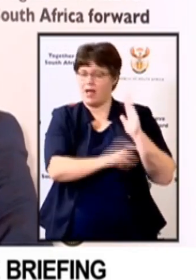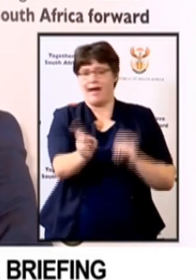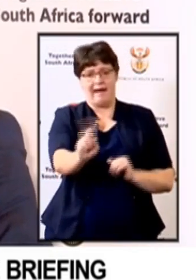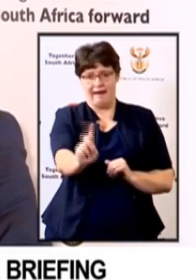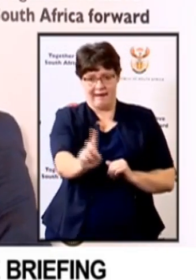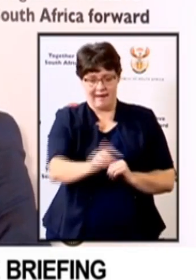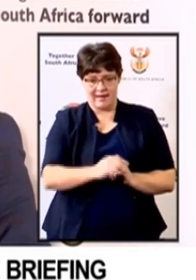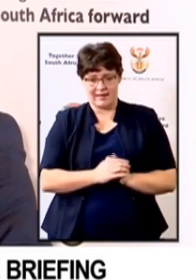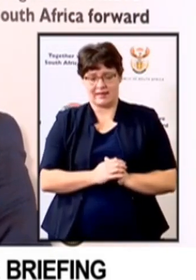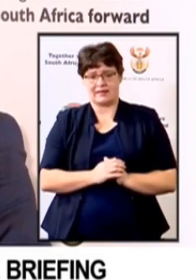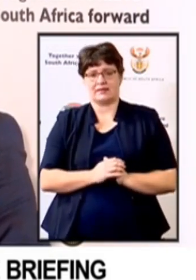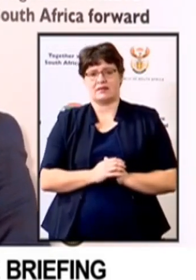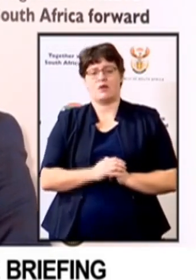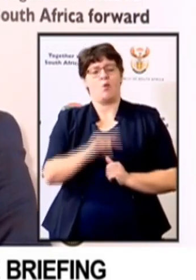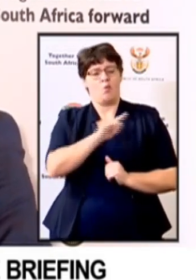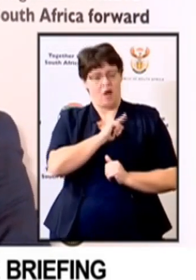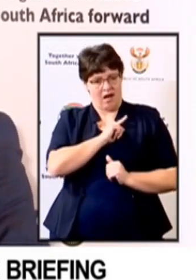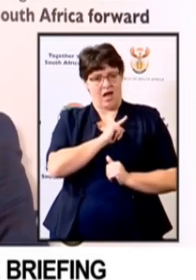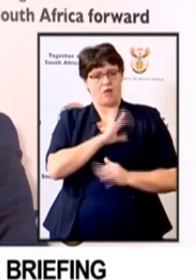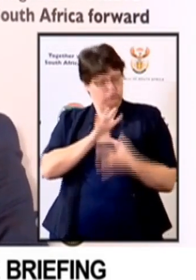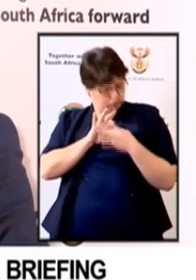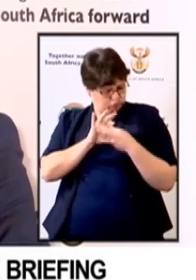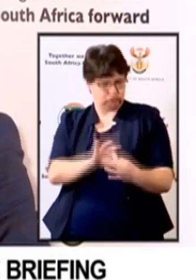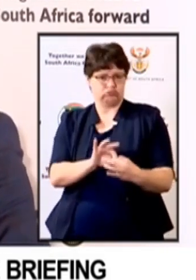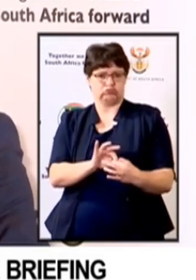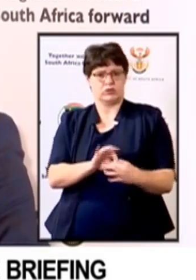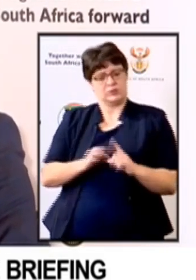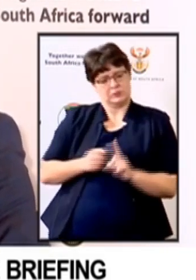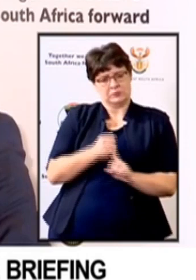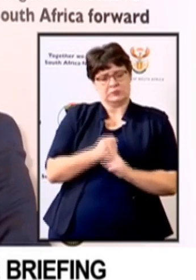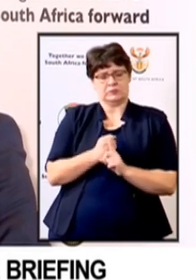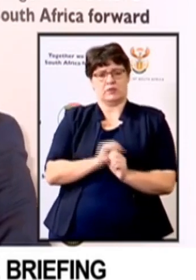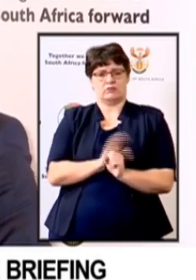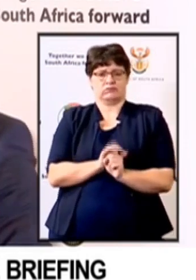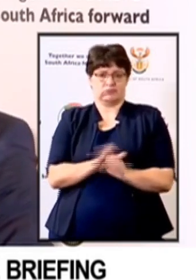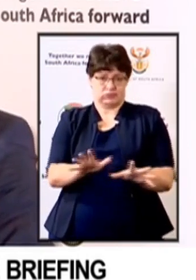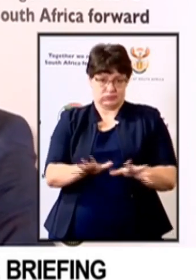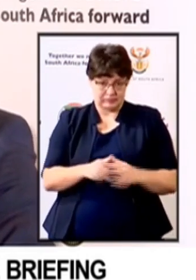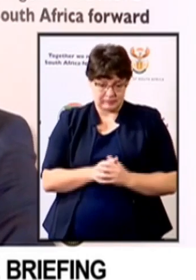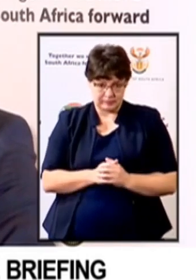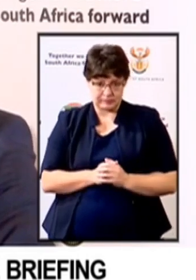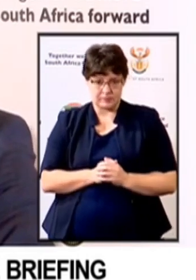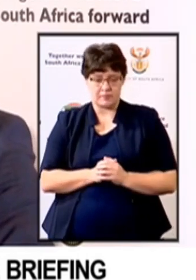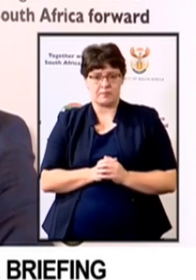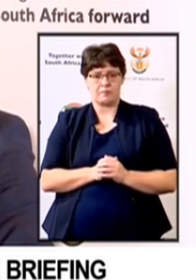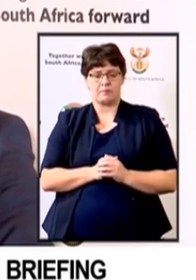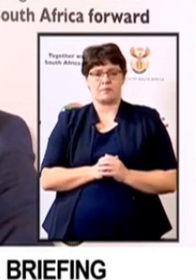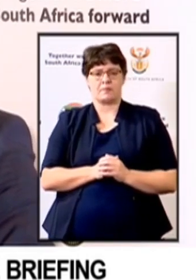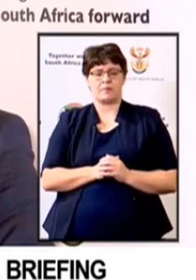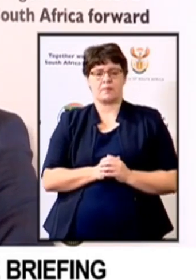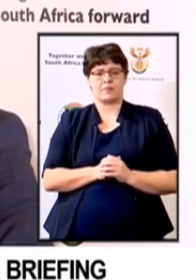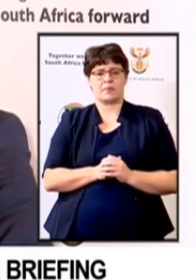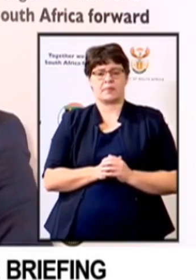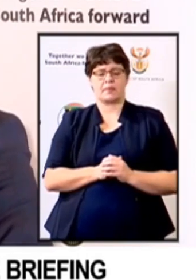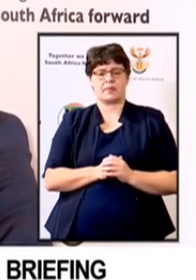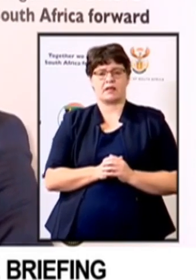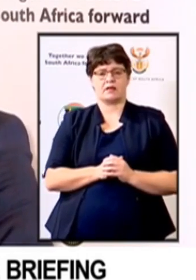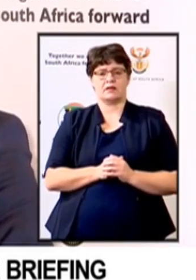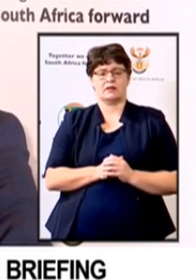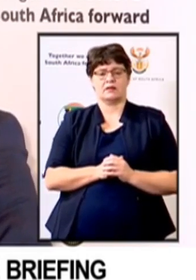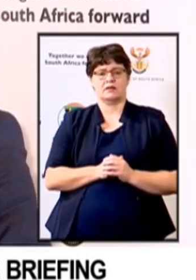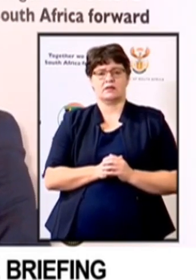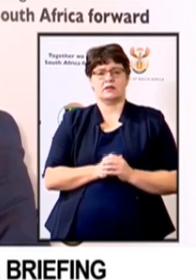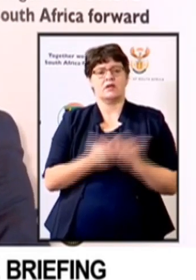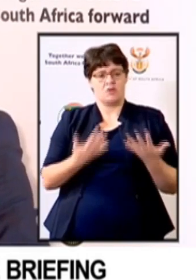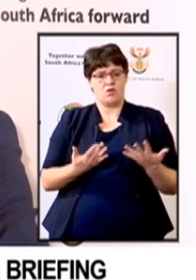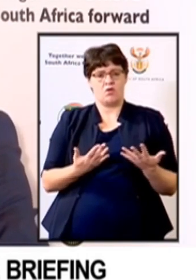message. We are really committed to the fight against the scourge. Now we are moving towards closure.